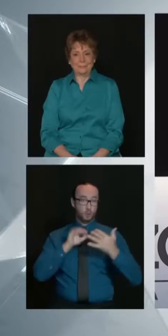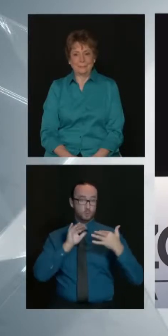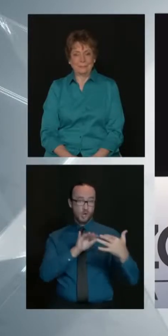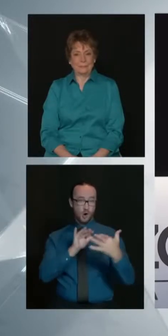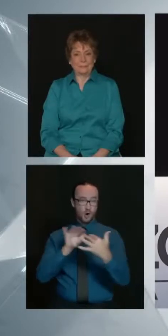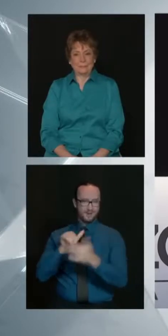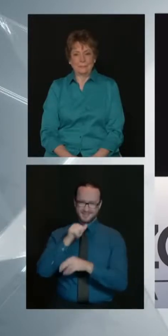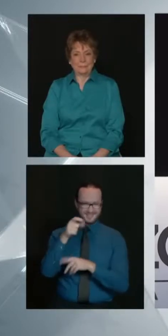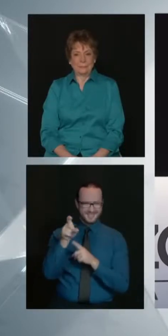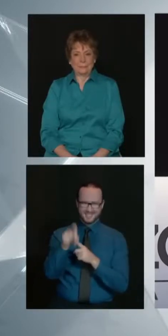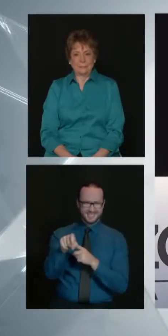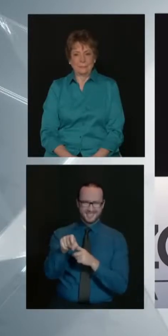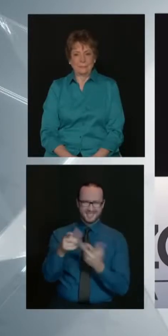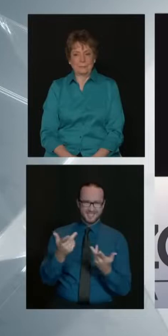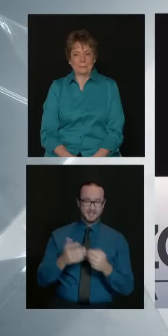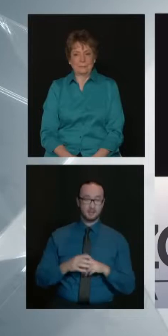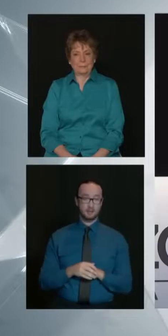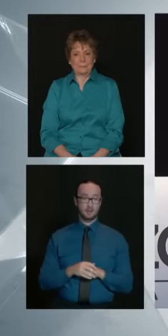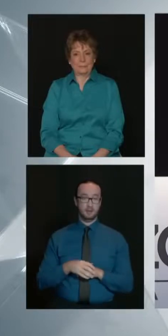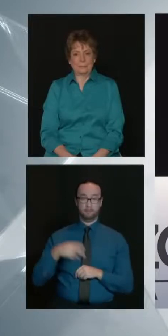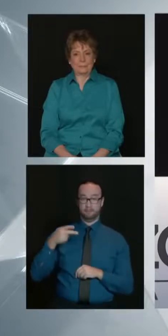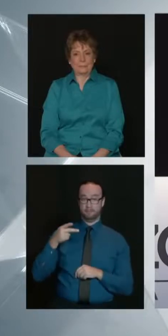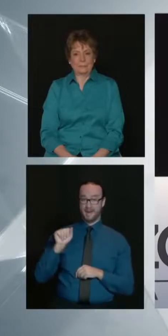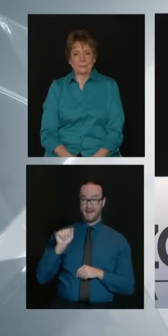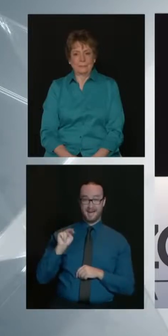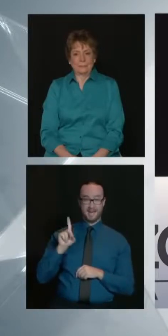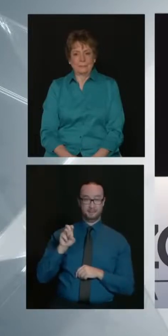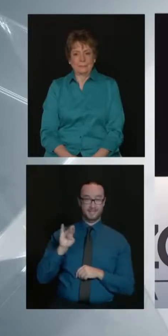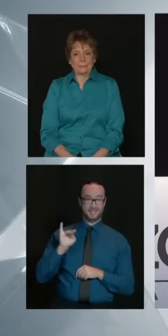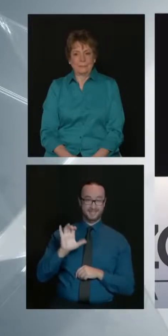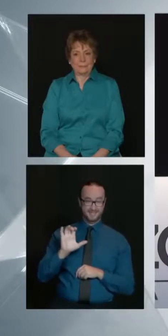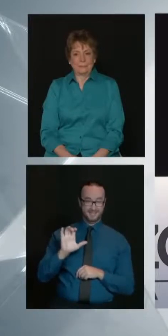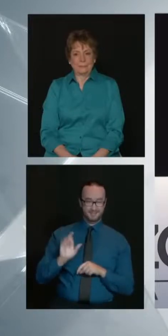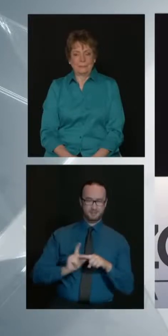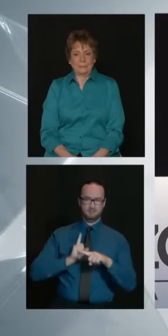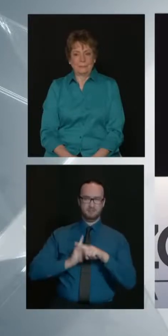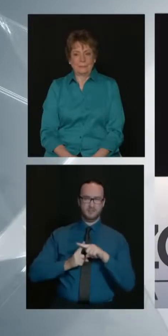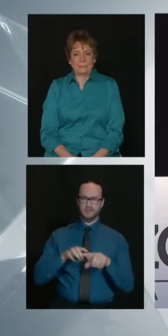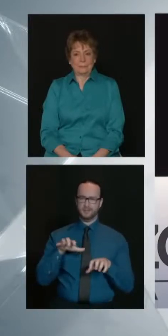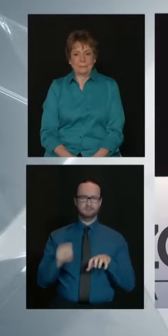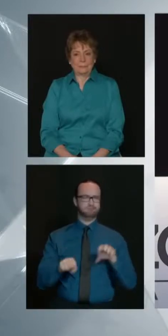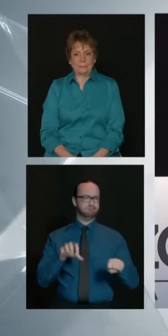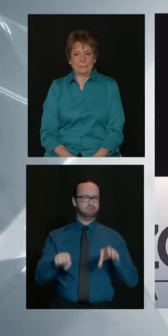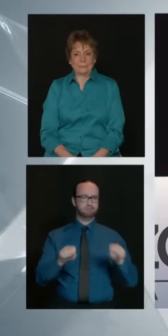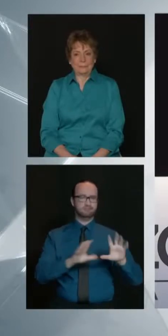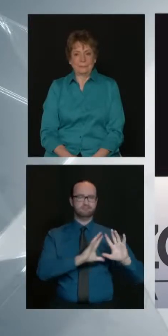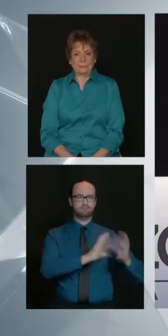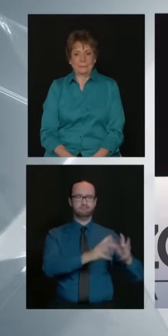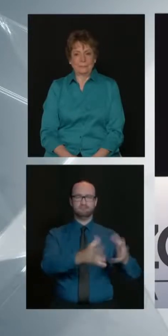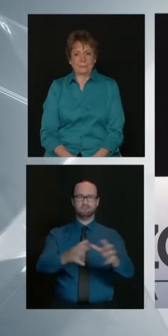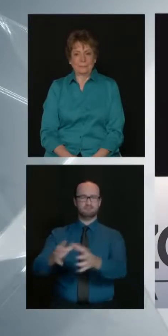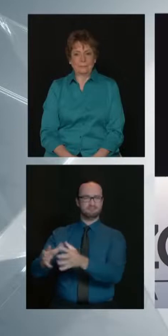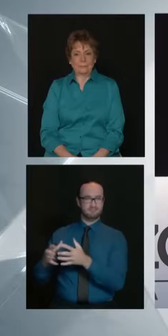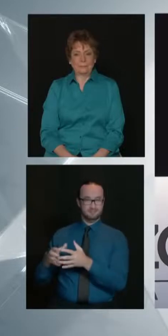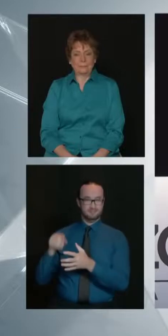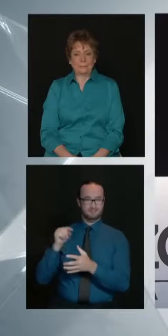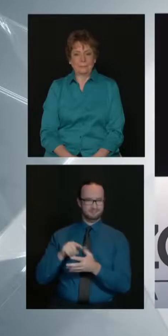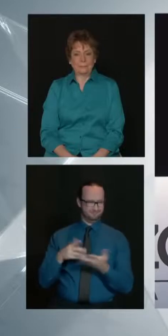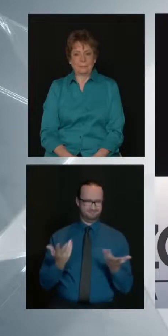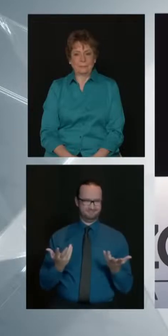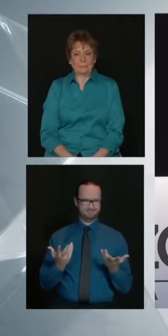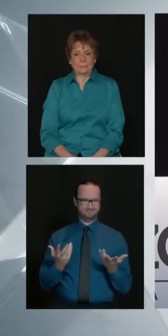us apart. One of them kisses Biden's ring, the other kisses Trump's ring. I don't kiss anybody's